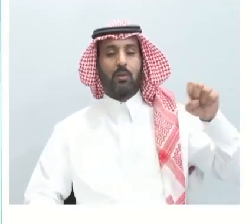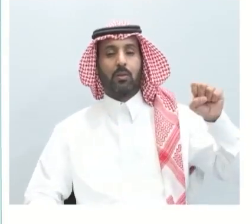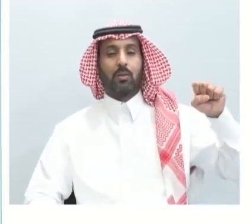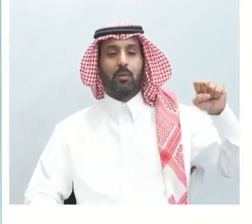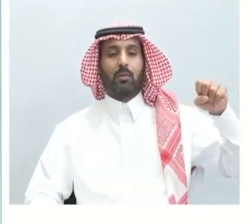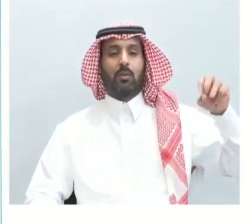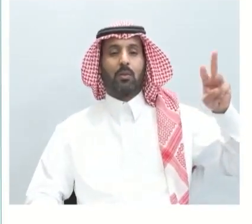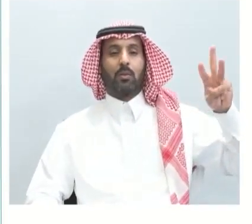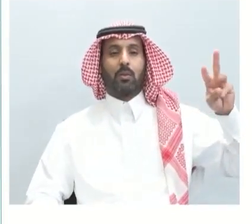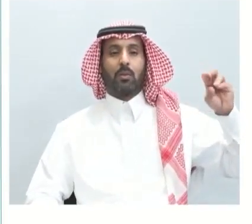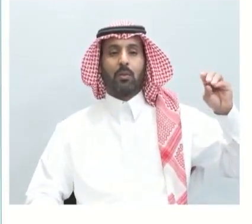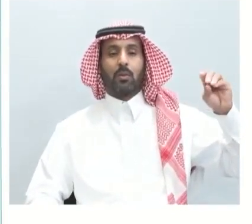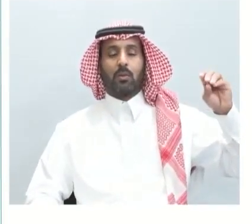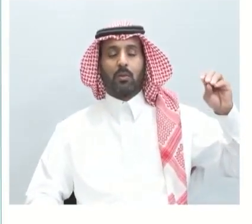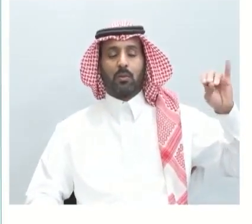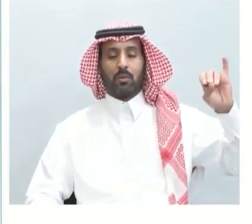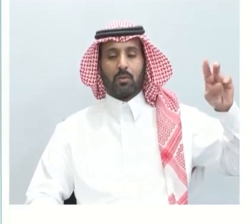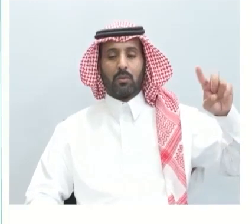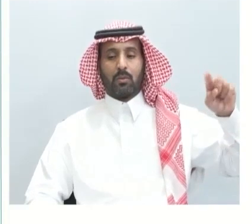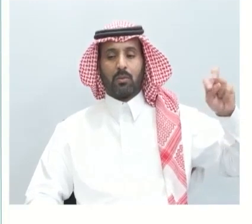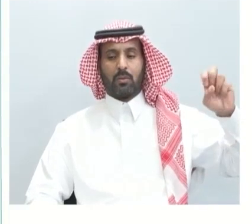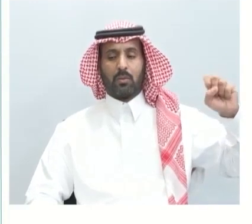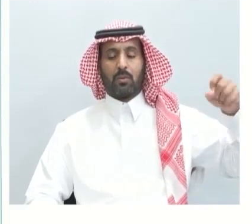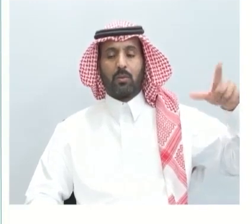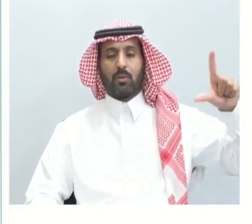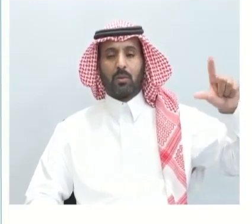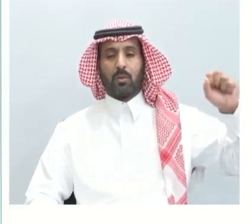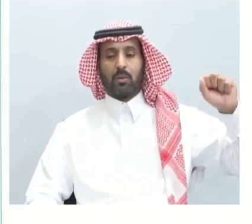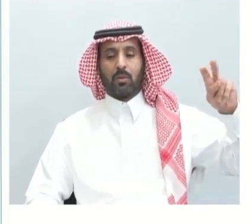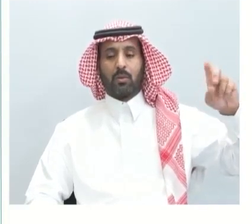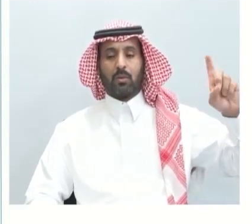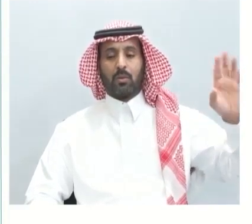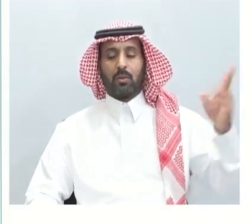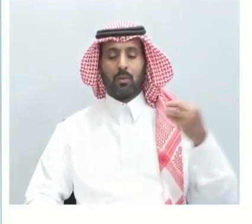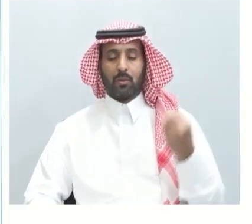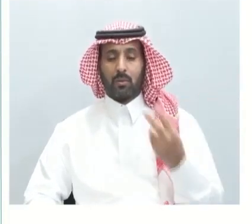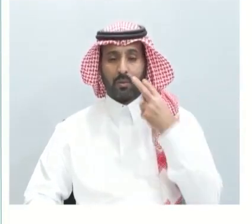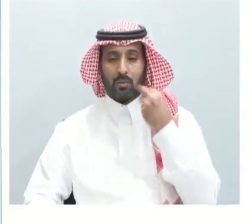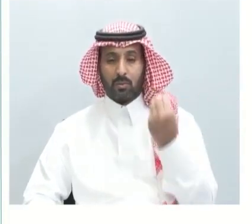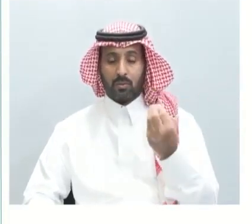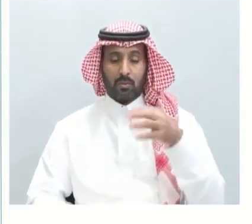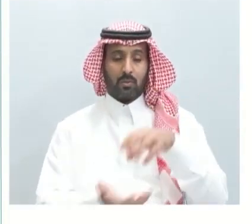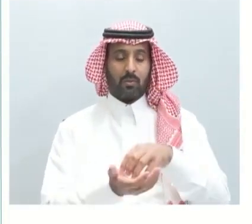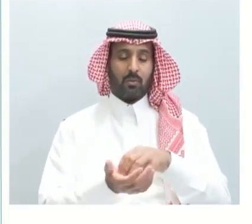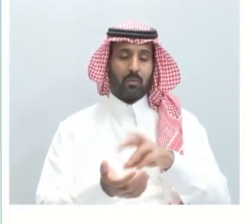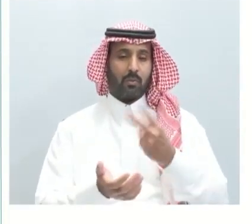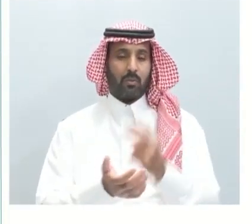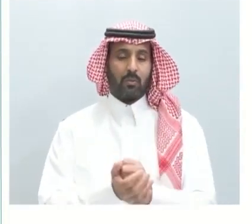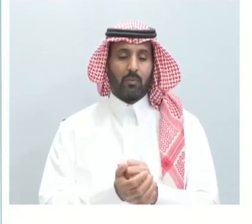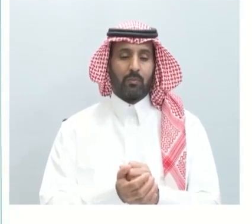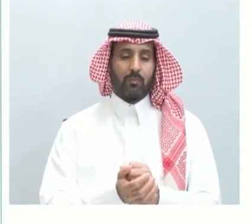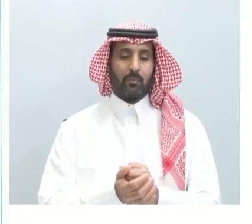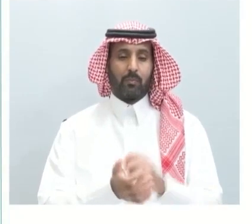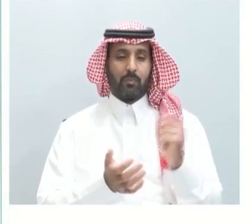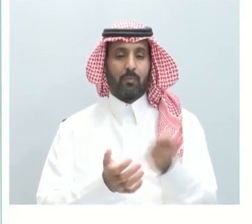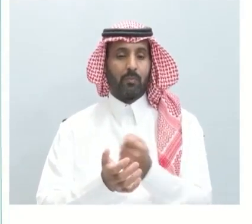place I've ever visited is Switzerland. What about number two? Number two, can you write the